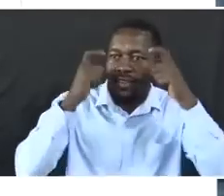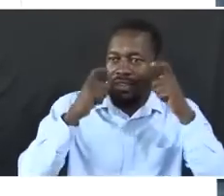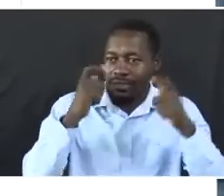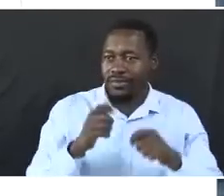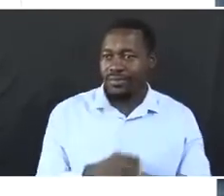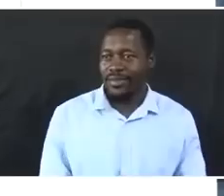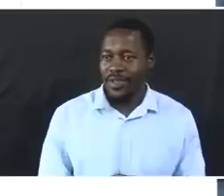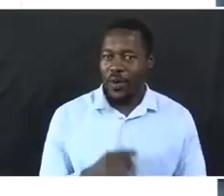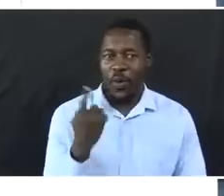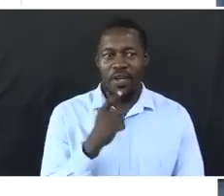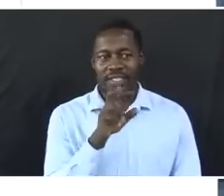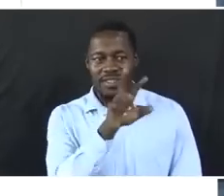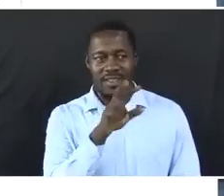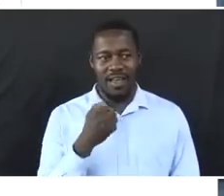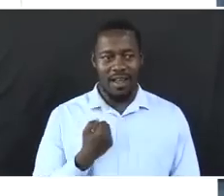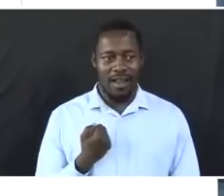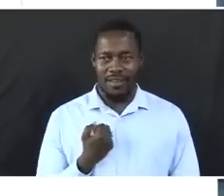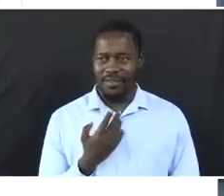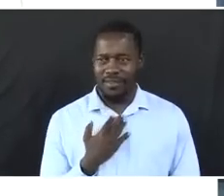Adultery.